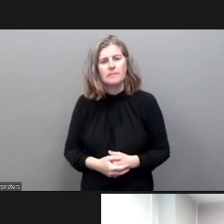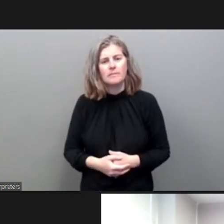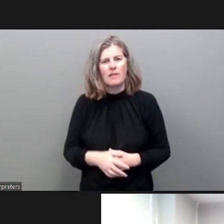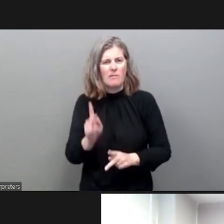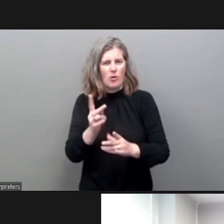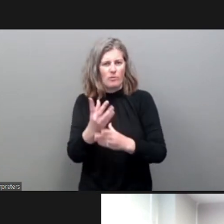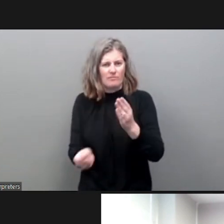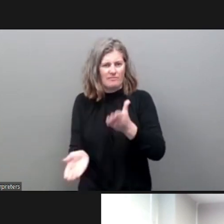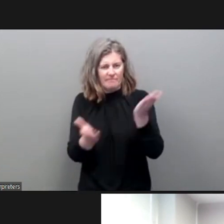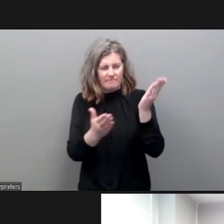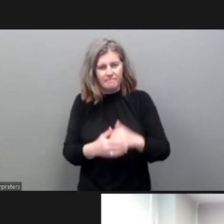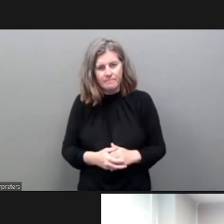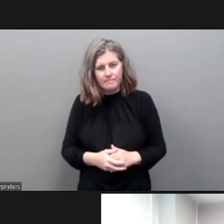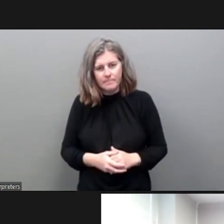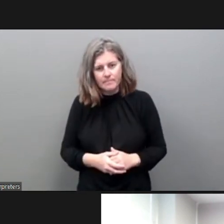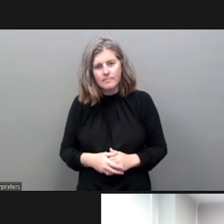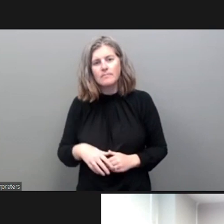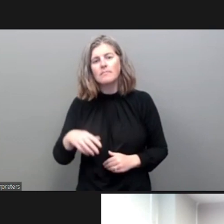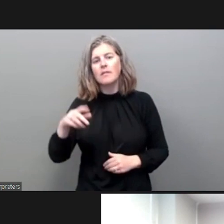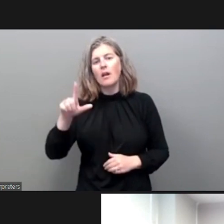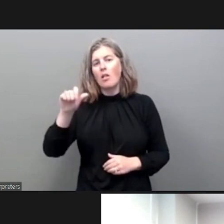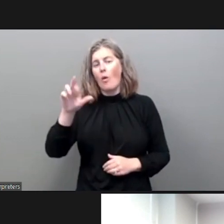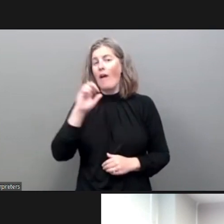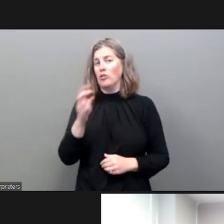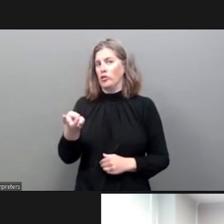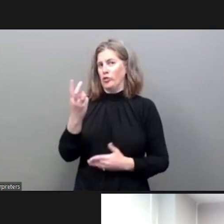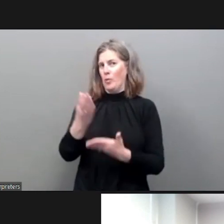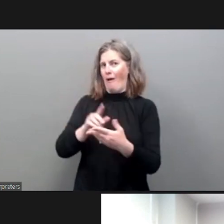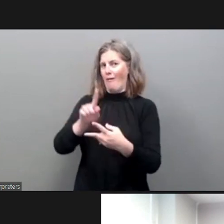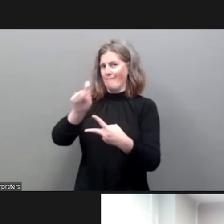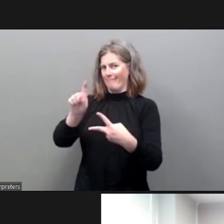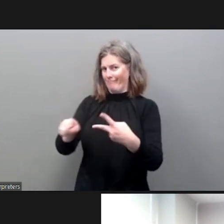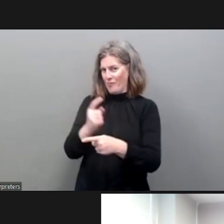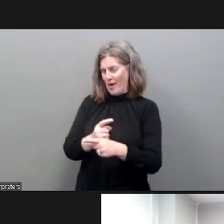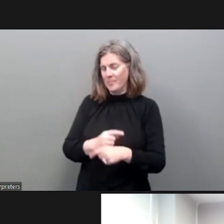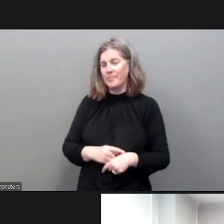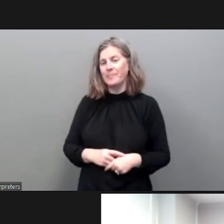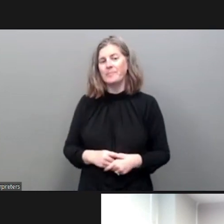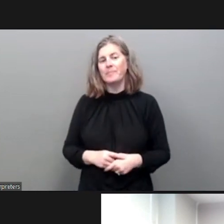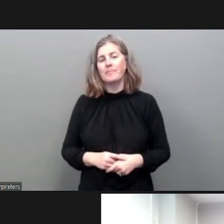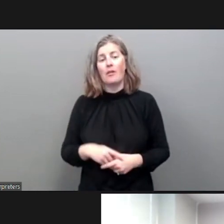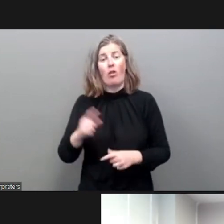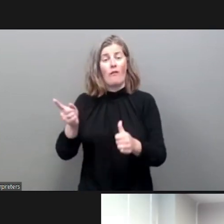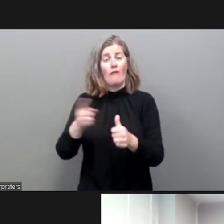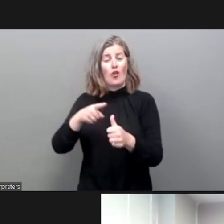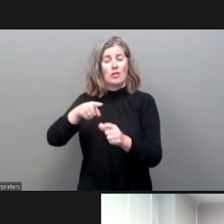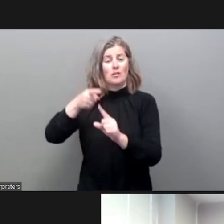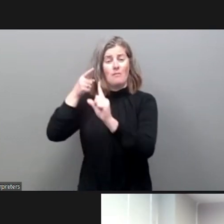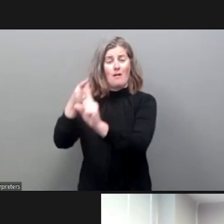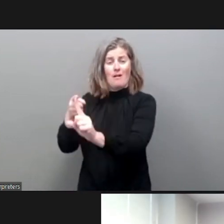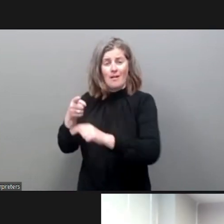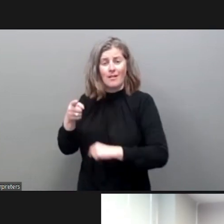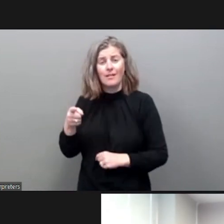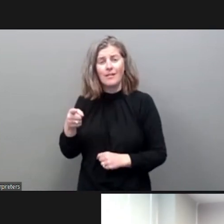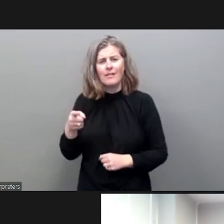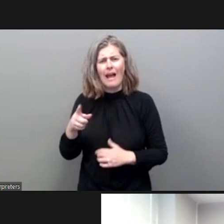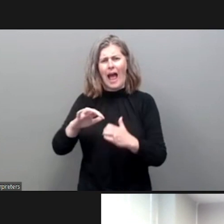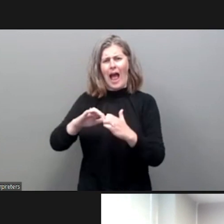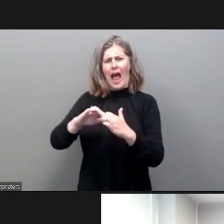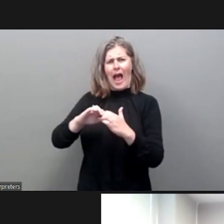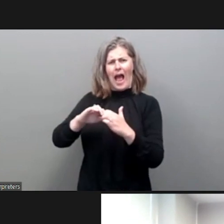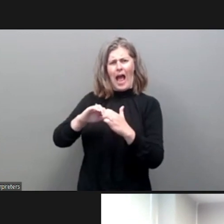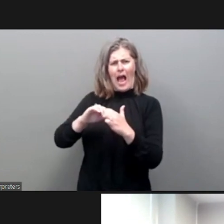So you have a two-part question, right? So the first question is, you're asking how can we try